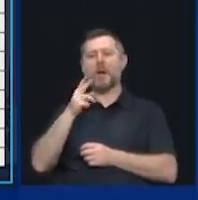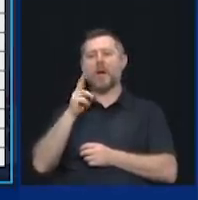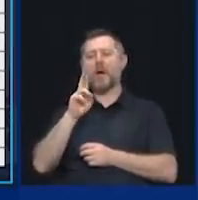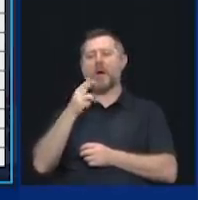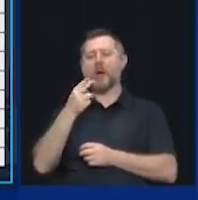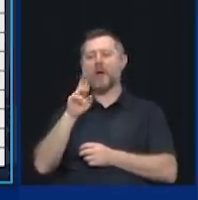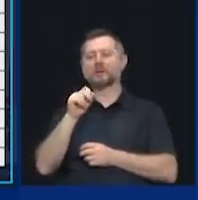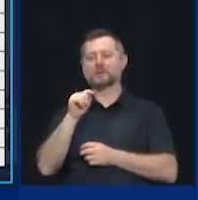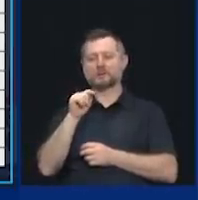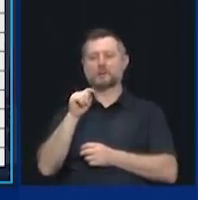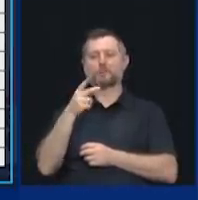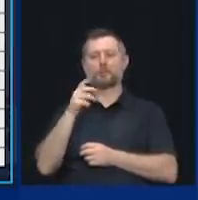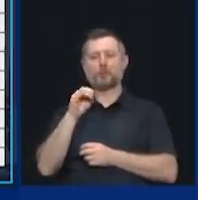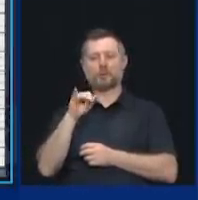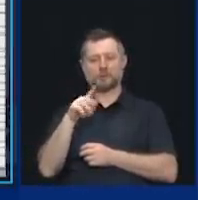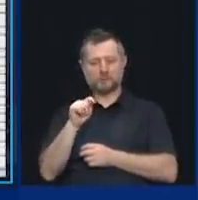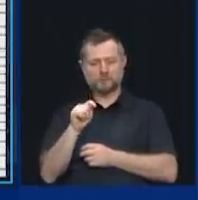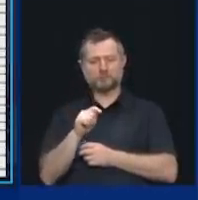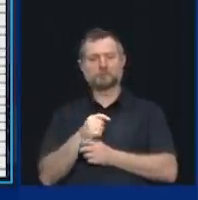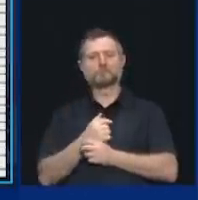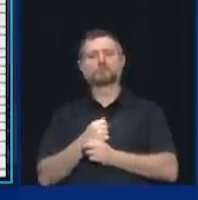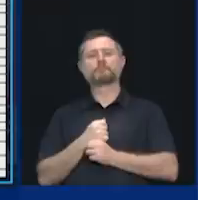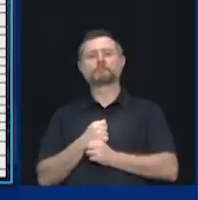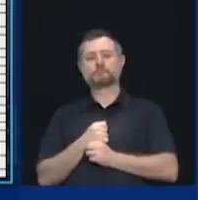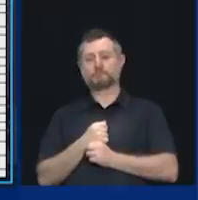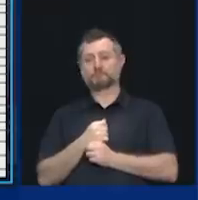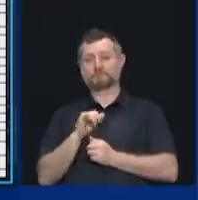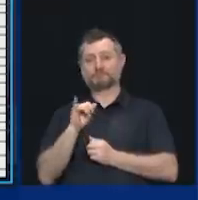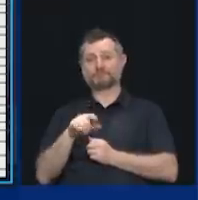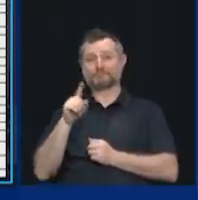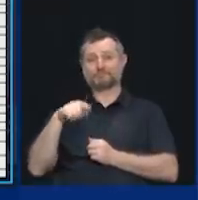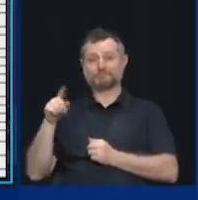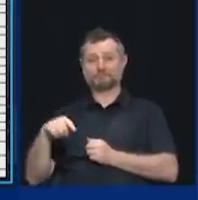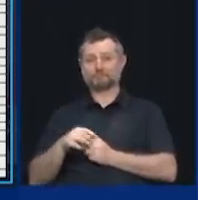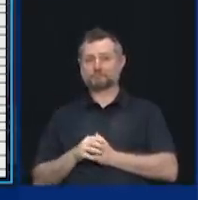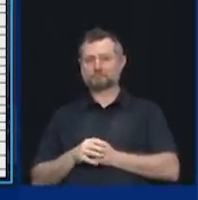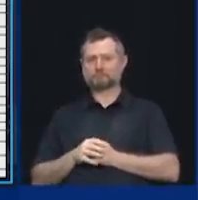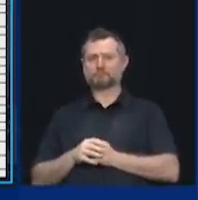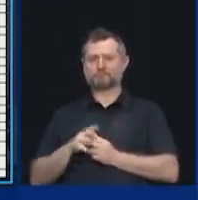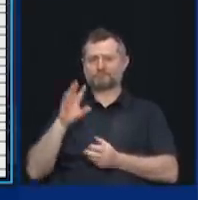Jefferson County, Marine Park, which surprises me.